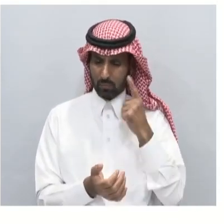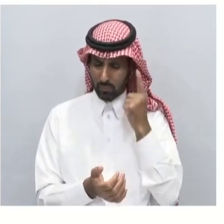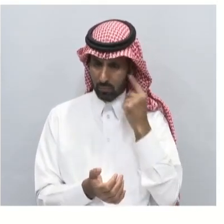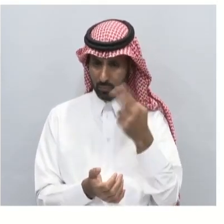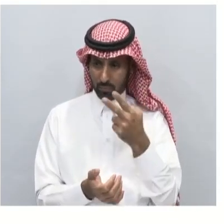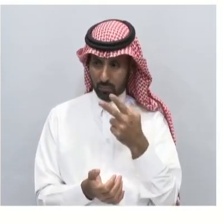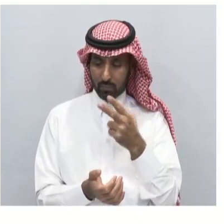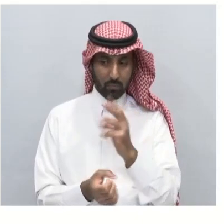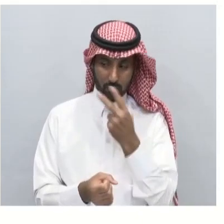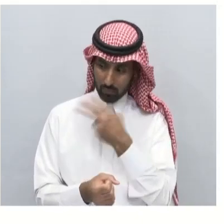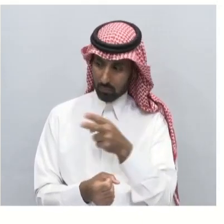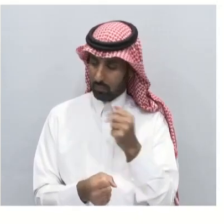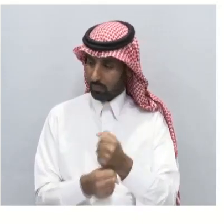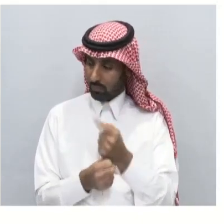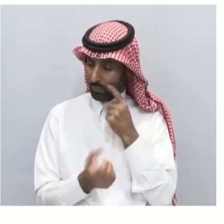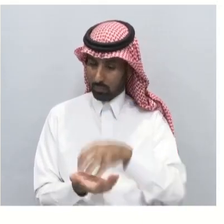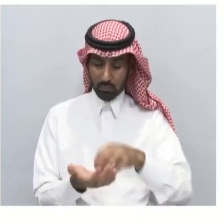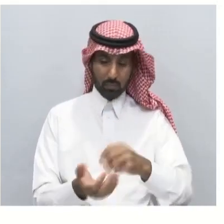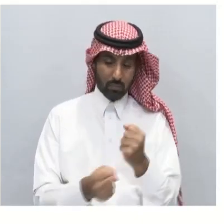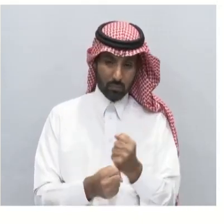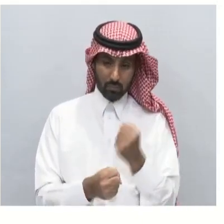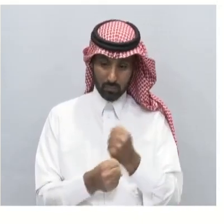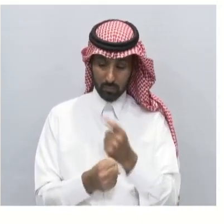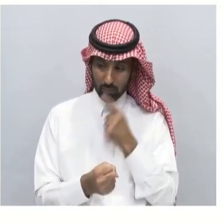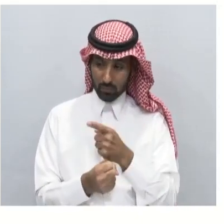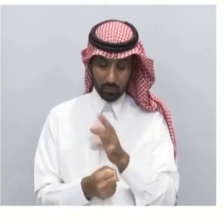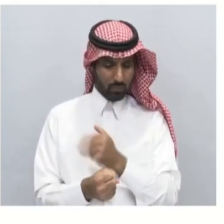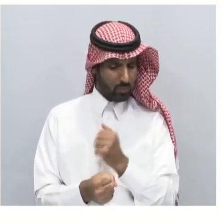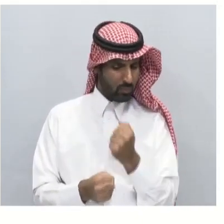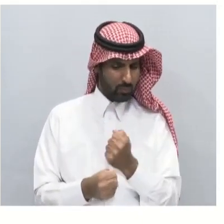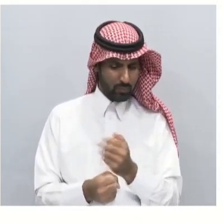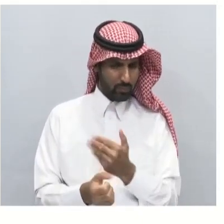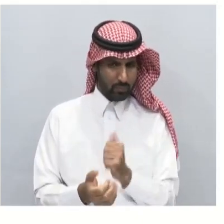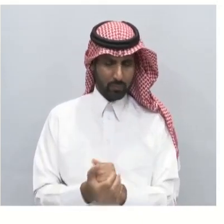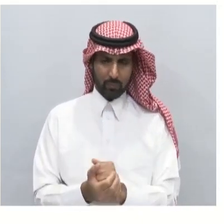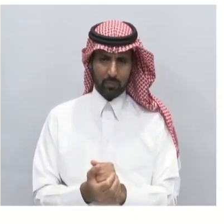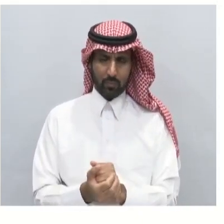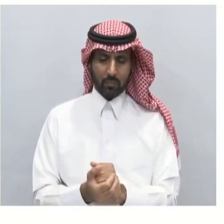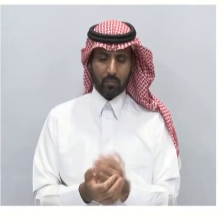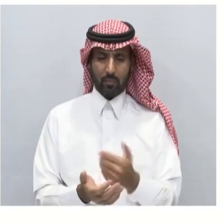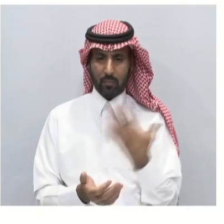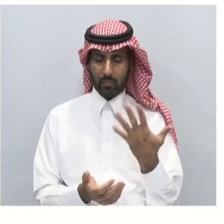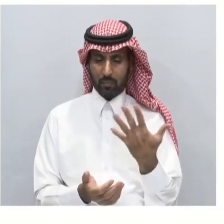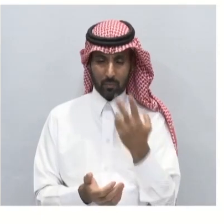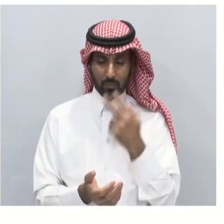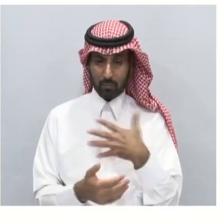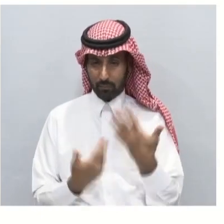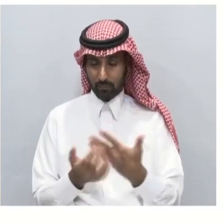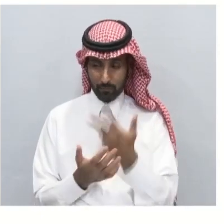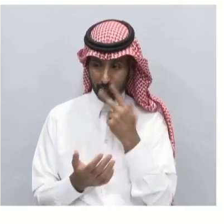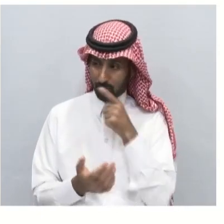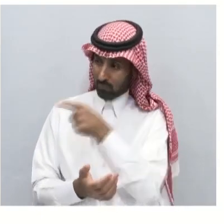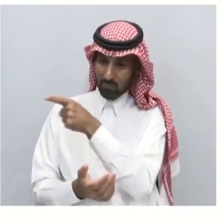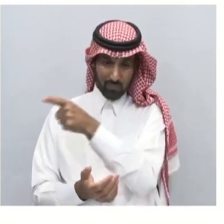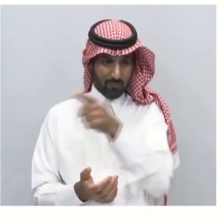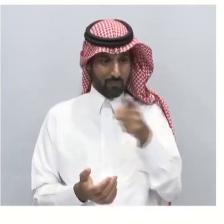look at what people from the country are doing and not doing. Five, try not to point